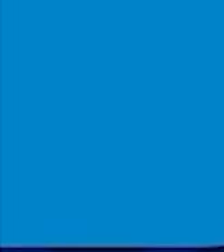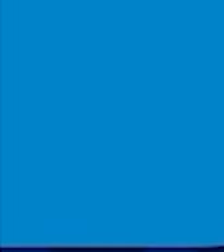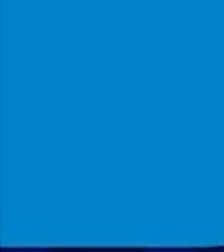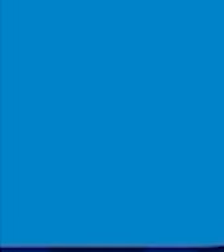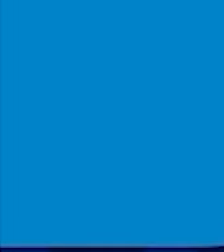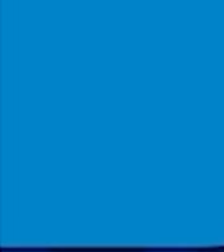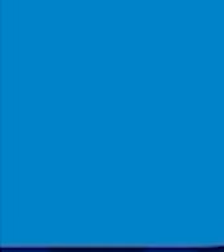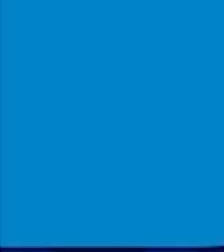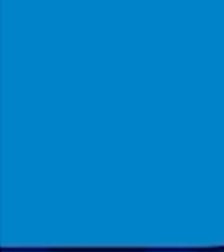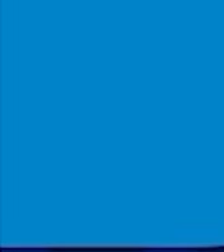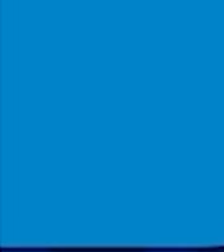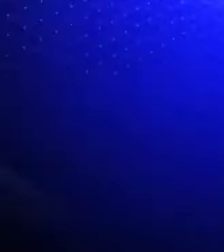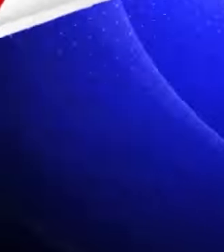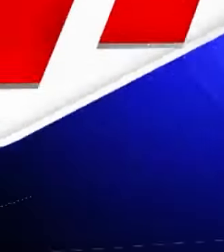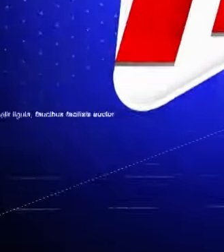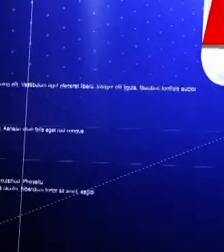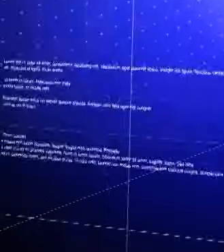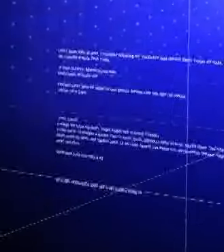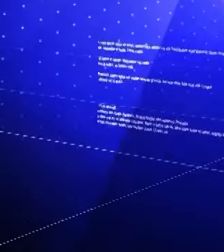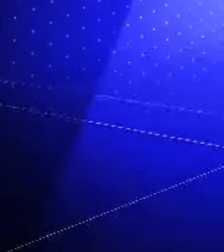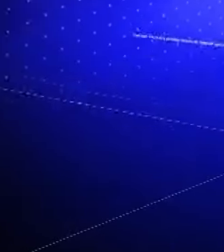Flow, inspired by you.